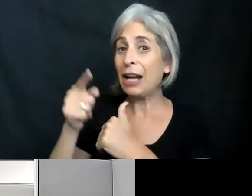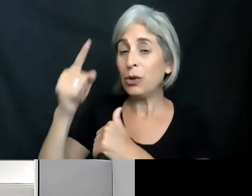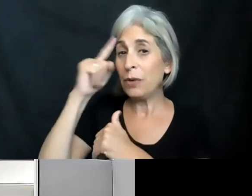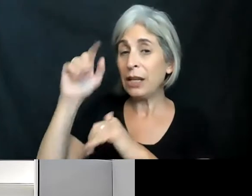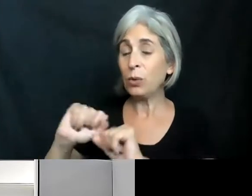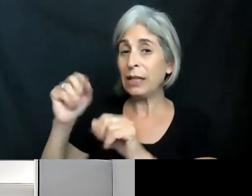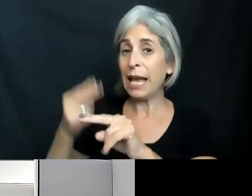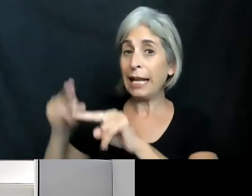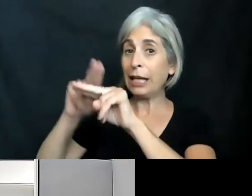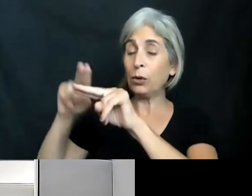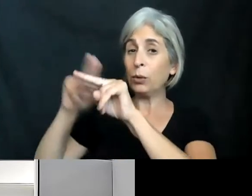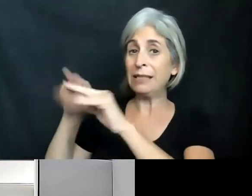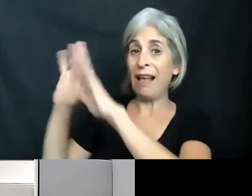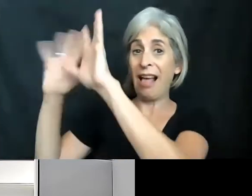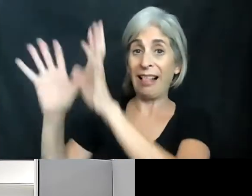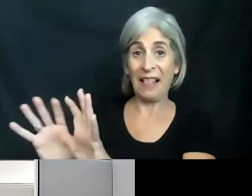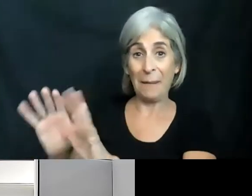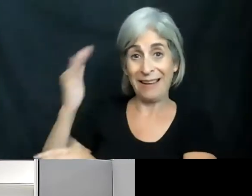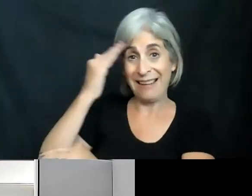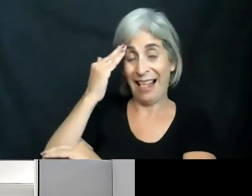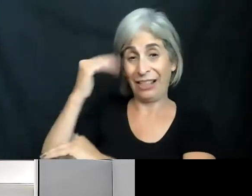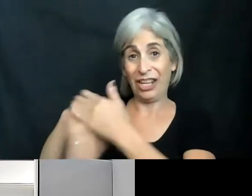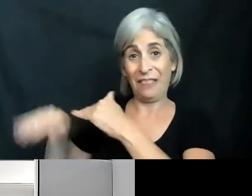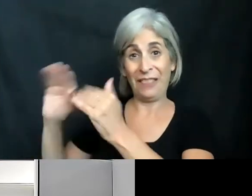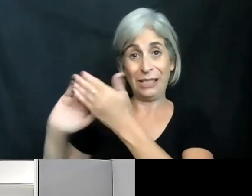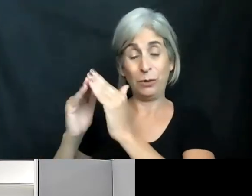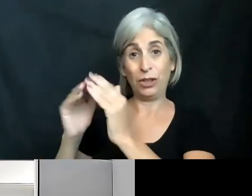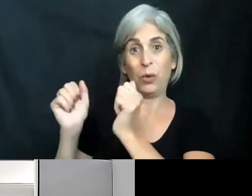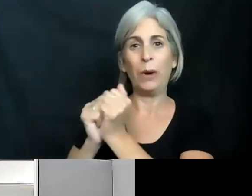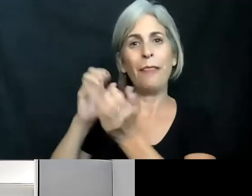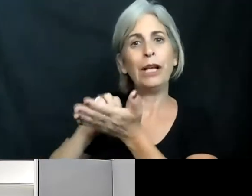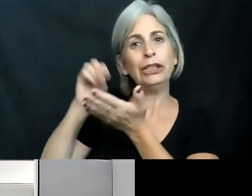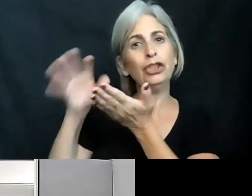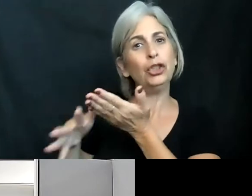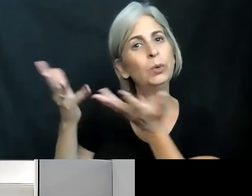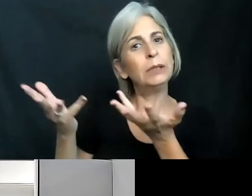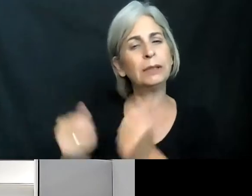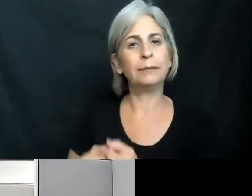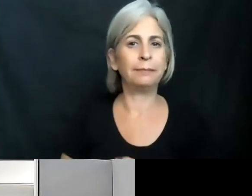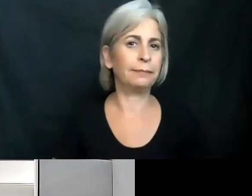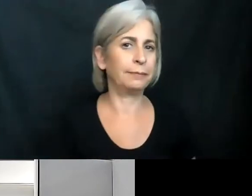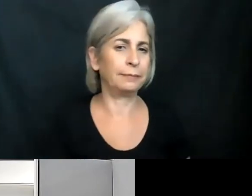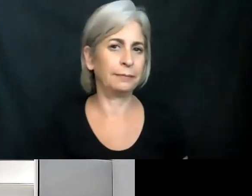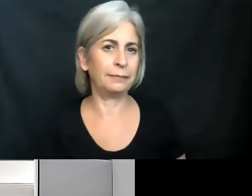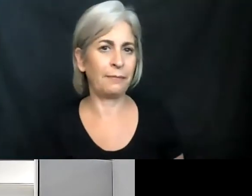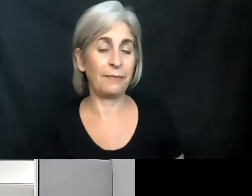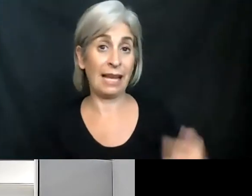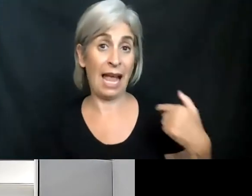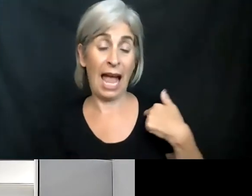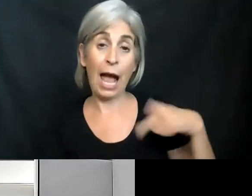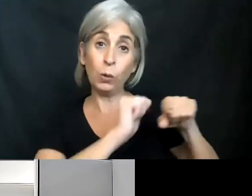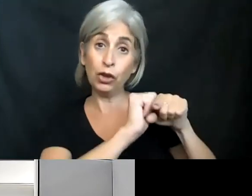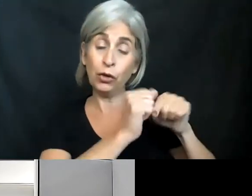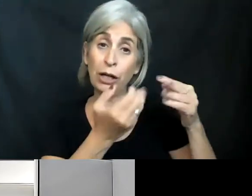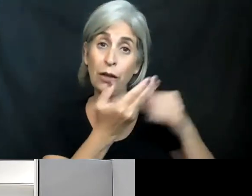climate knowledge in our communities, especially among students? Yeah, so I was trained through the